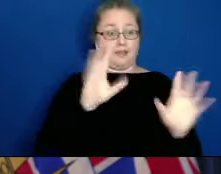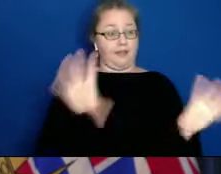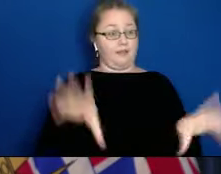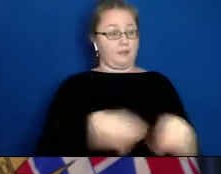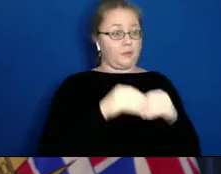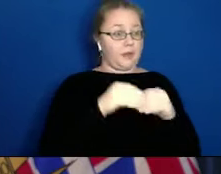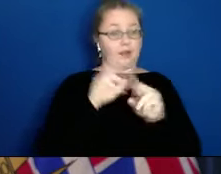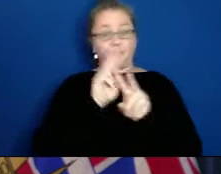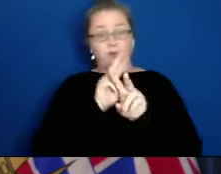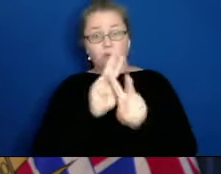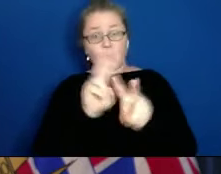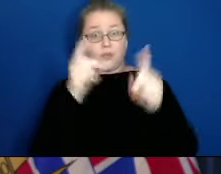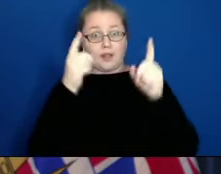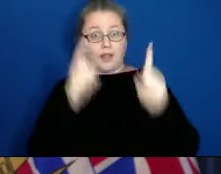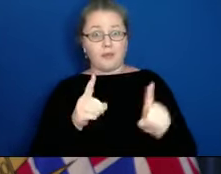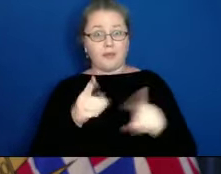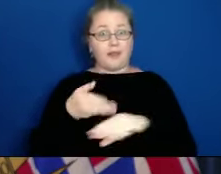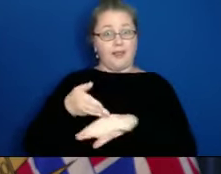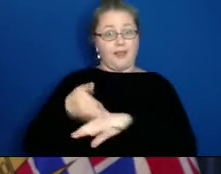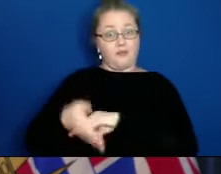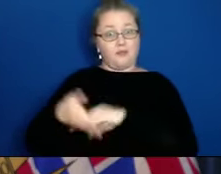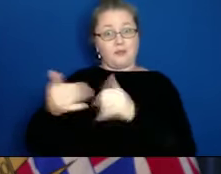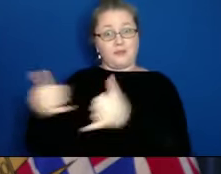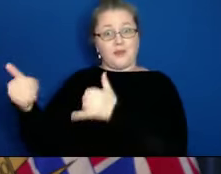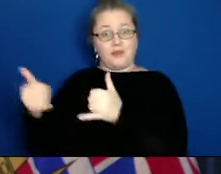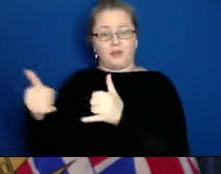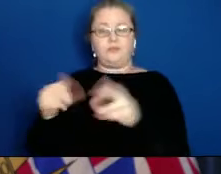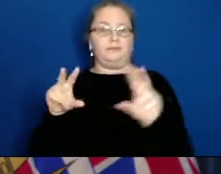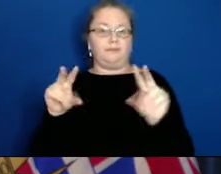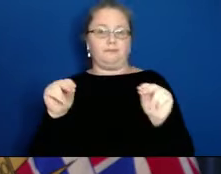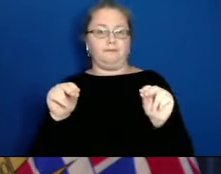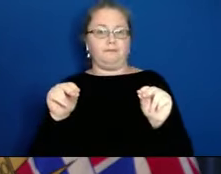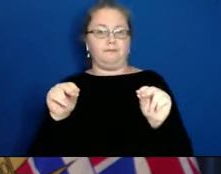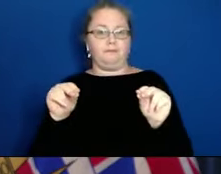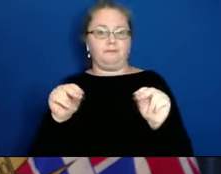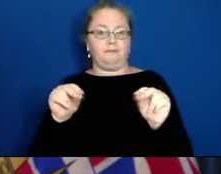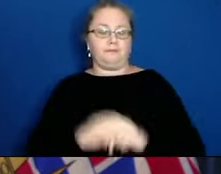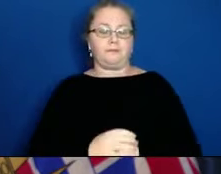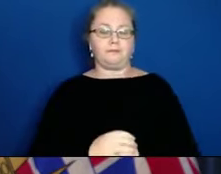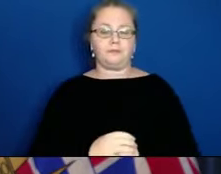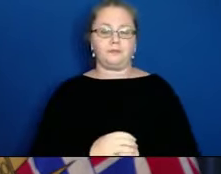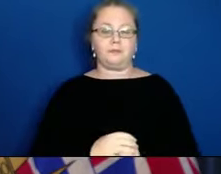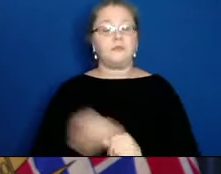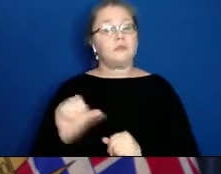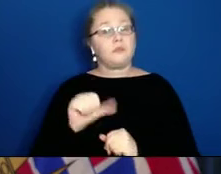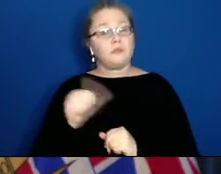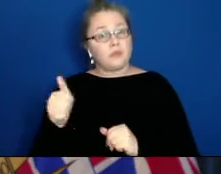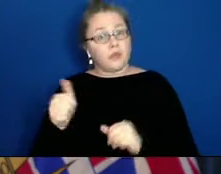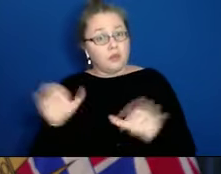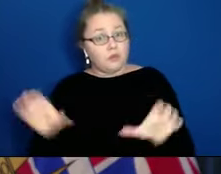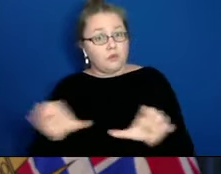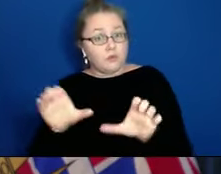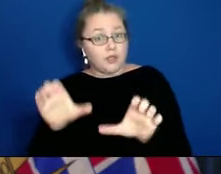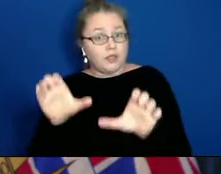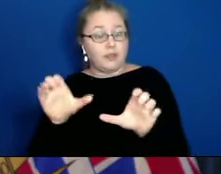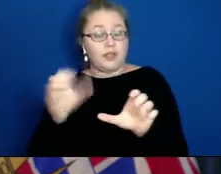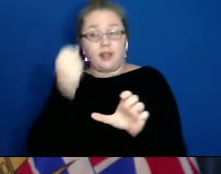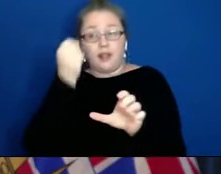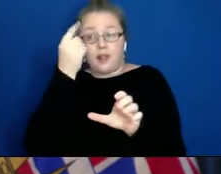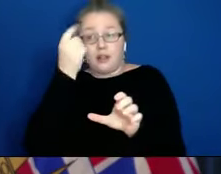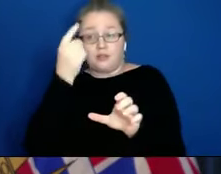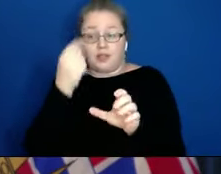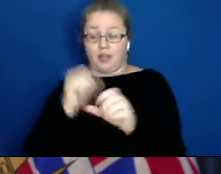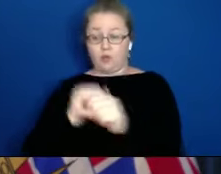celebrations. The exceptions do include other activities that happen with COVID safety plans